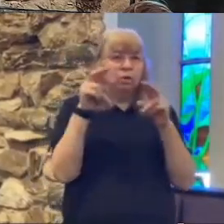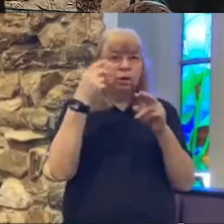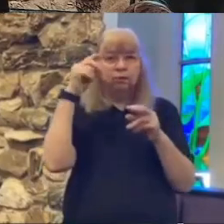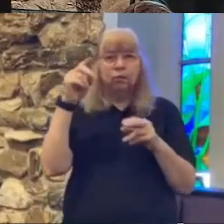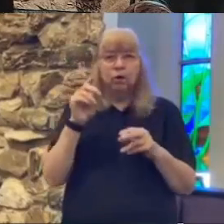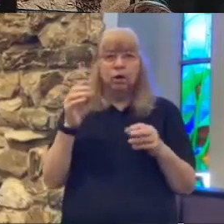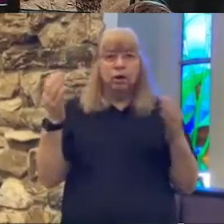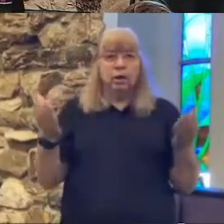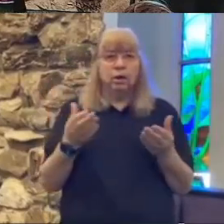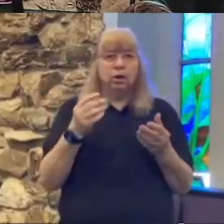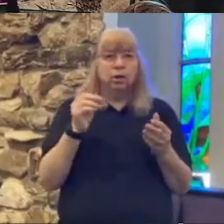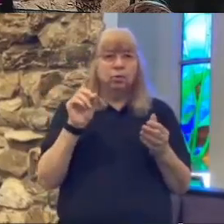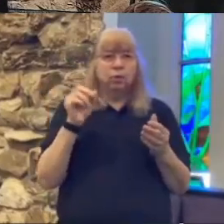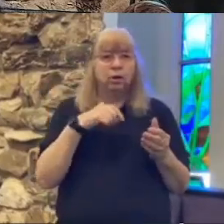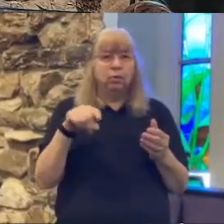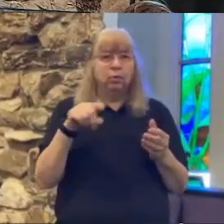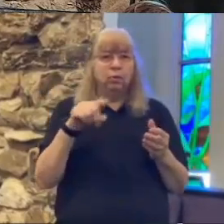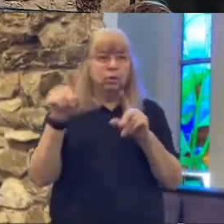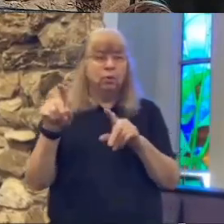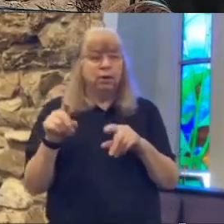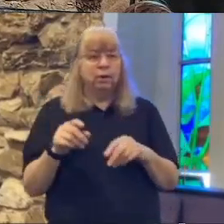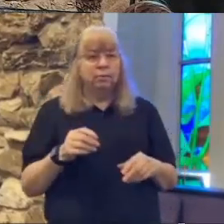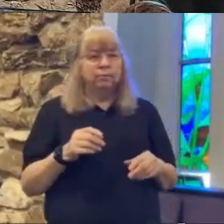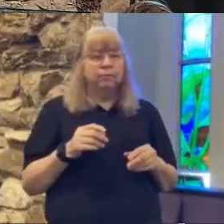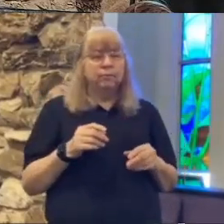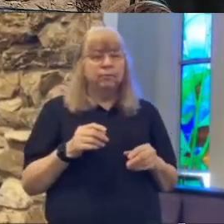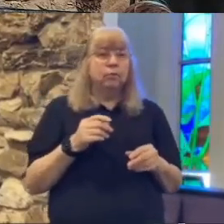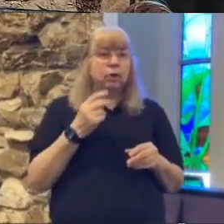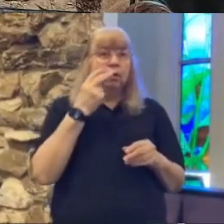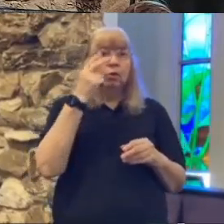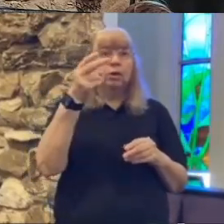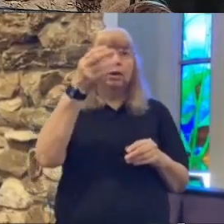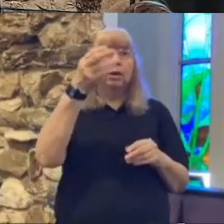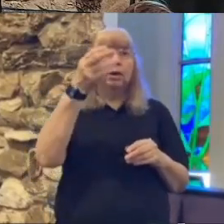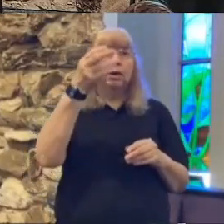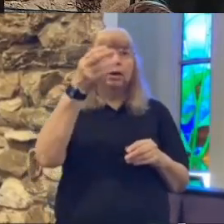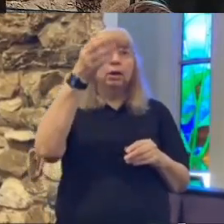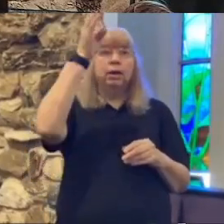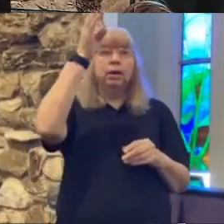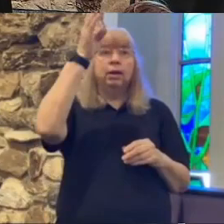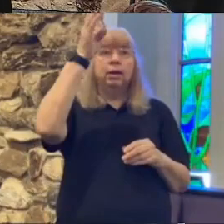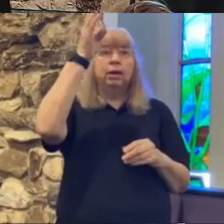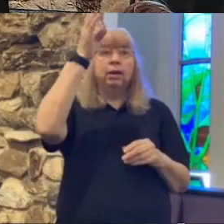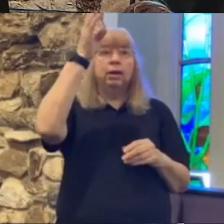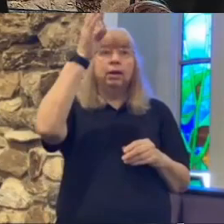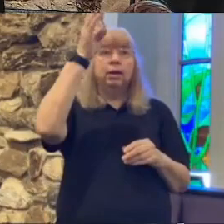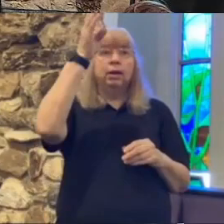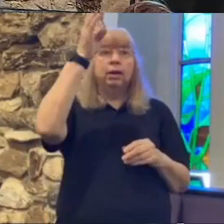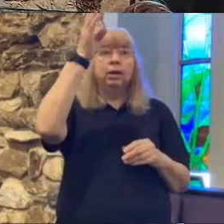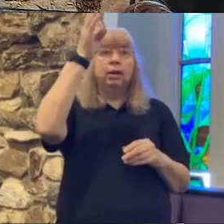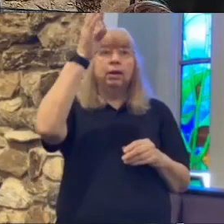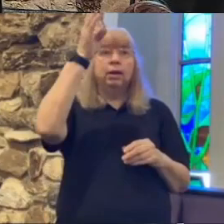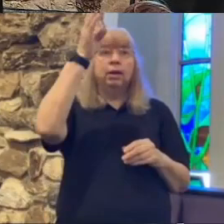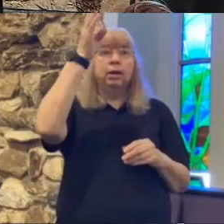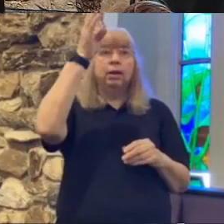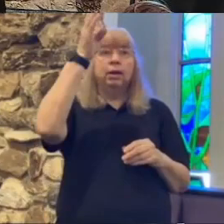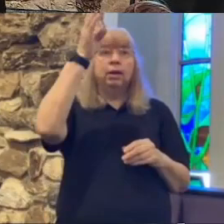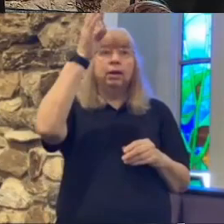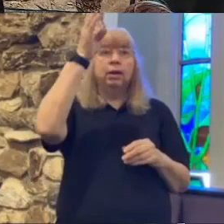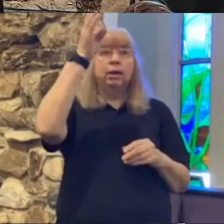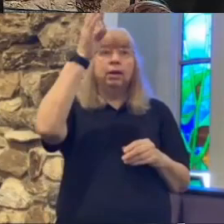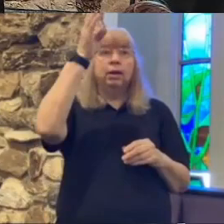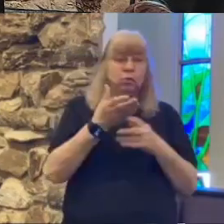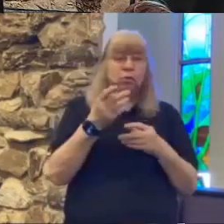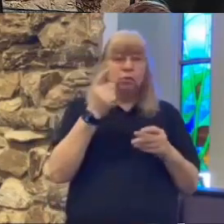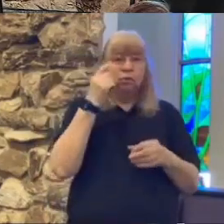going, right? To see God's hope for the world made real through